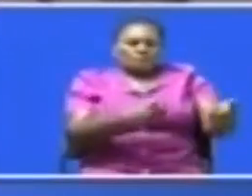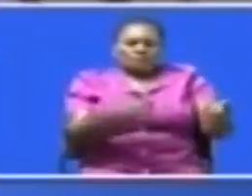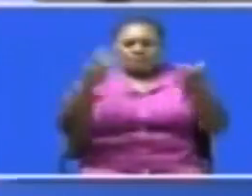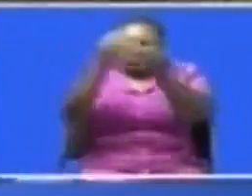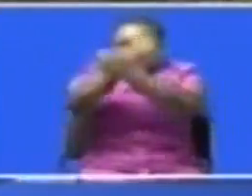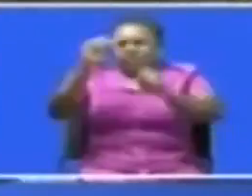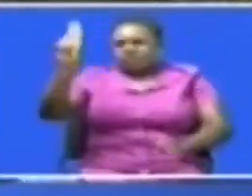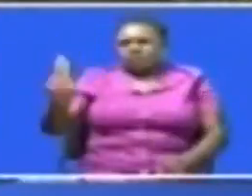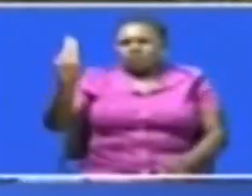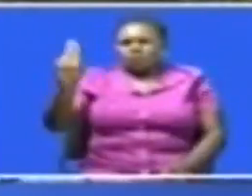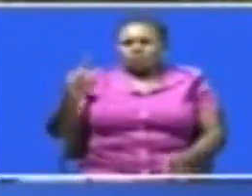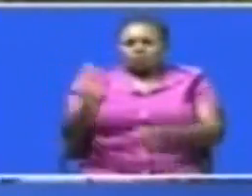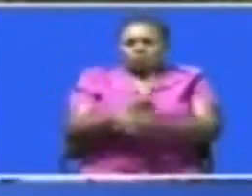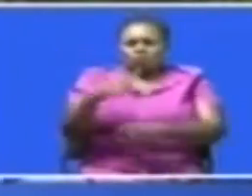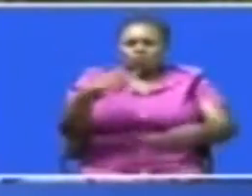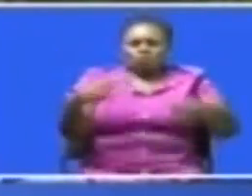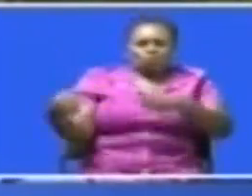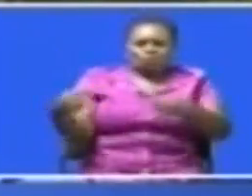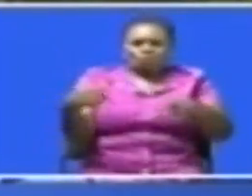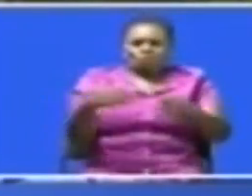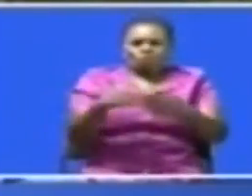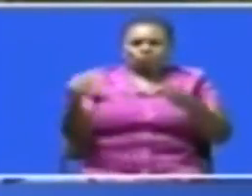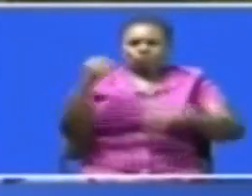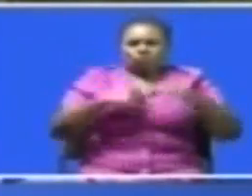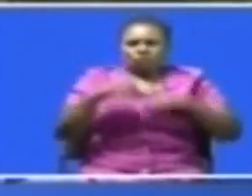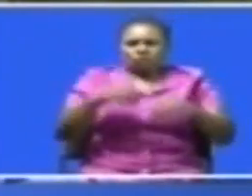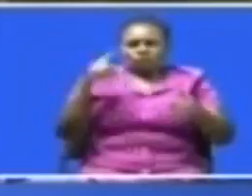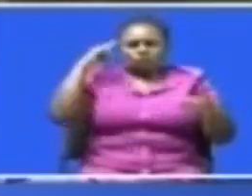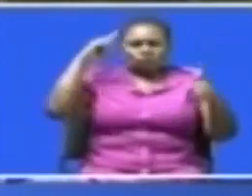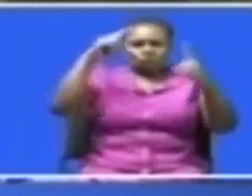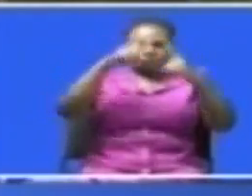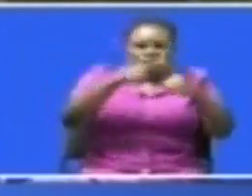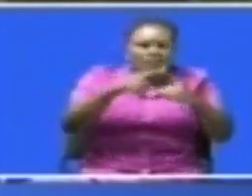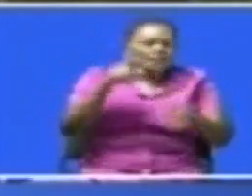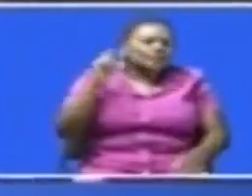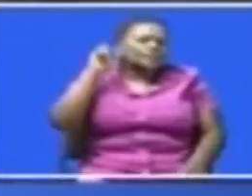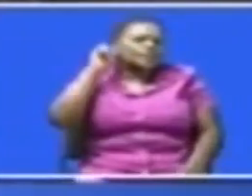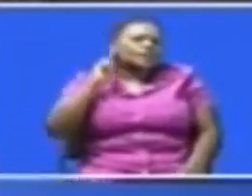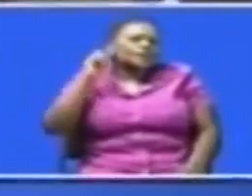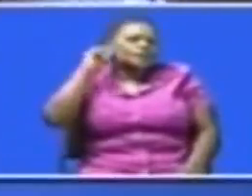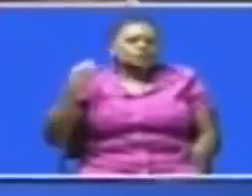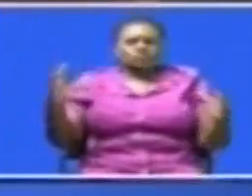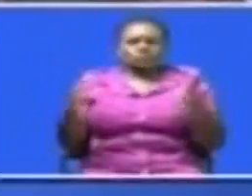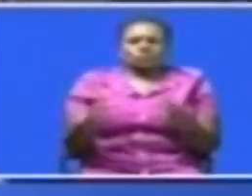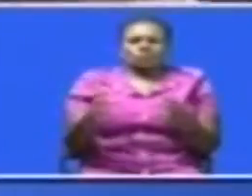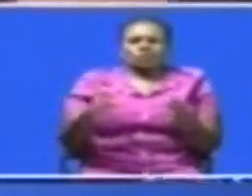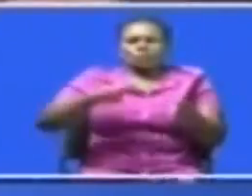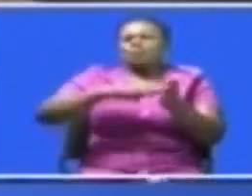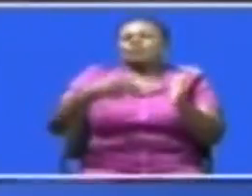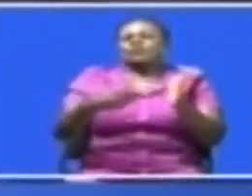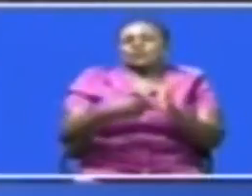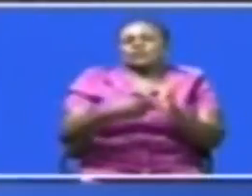Kenyatta of using the war on corruption to target senior state officials from the Kalenjin community. Awache projects